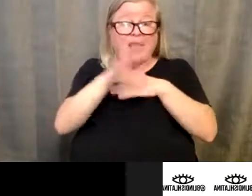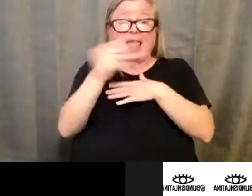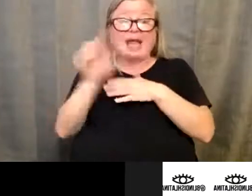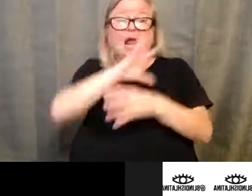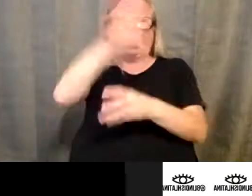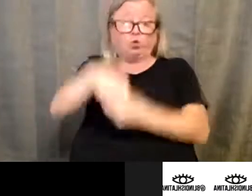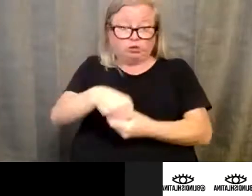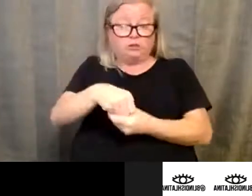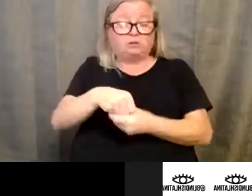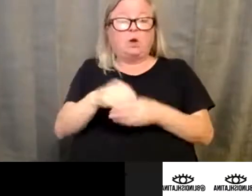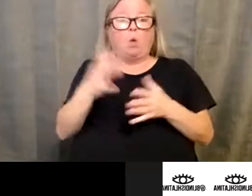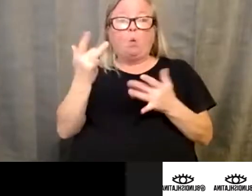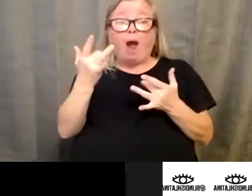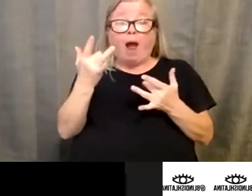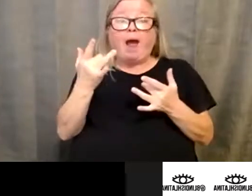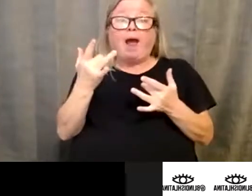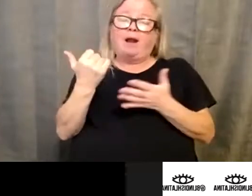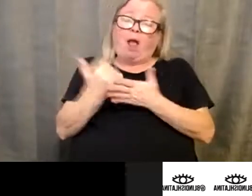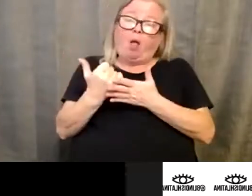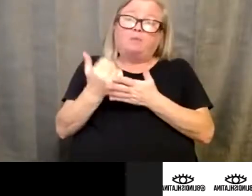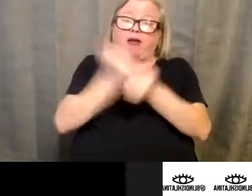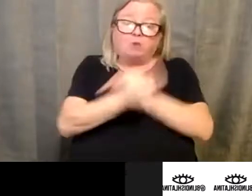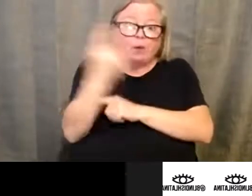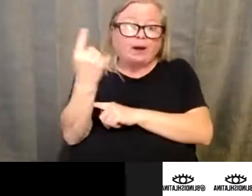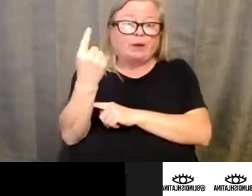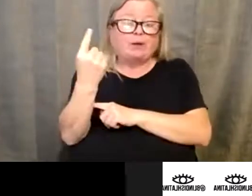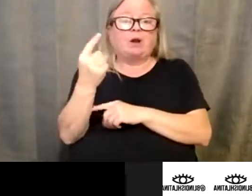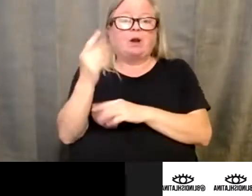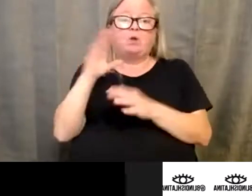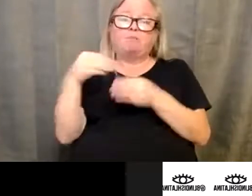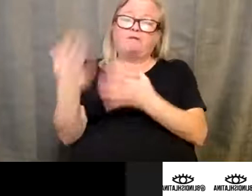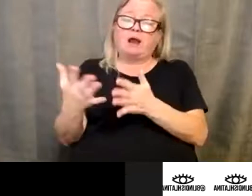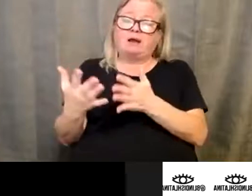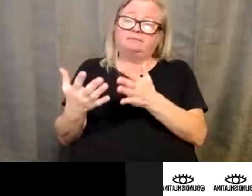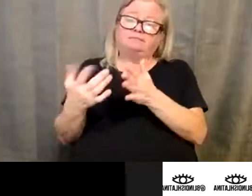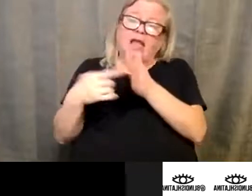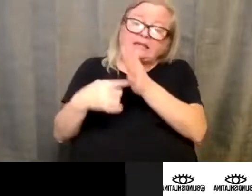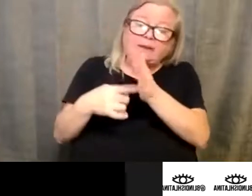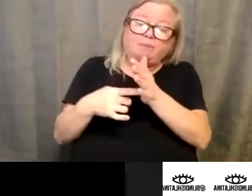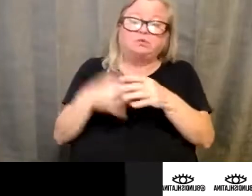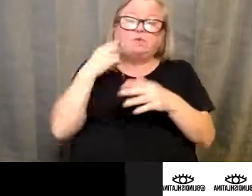And then give you some examples within higher education settings of why does it matter there.